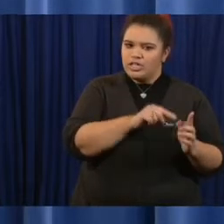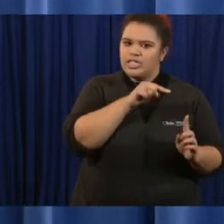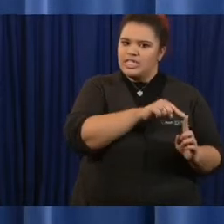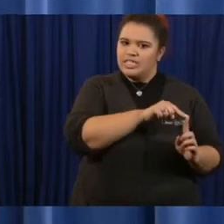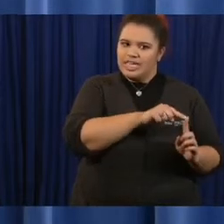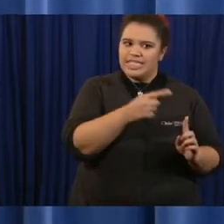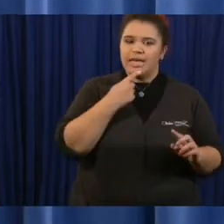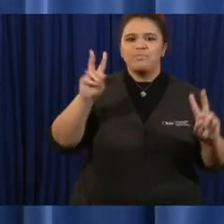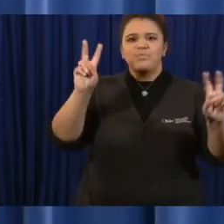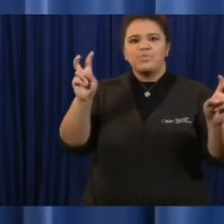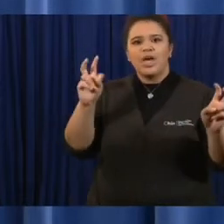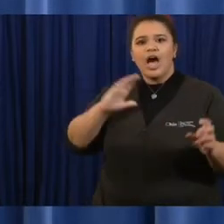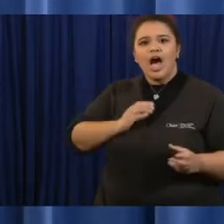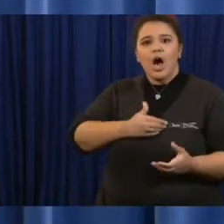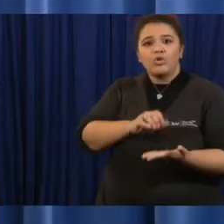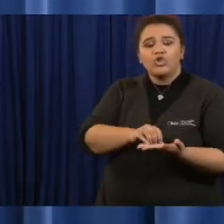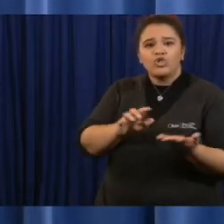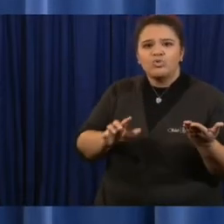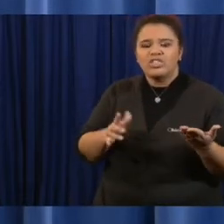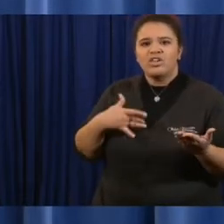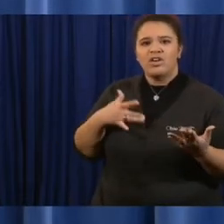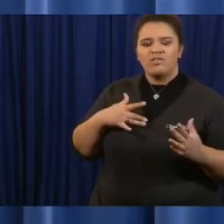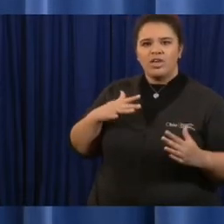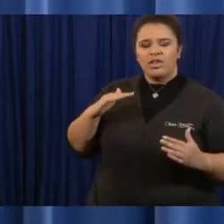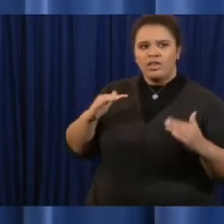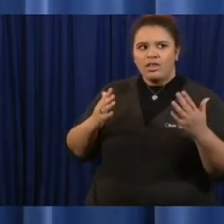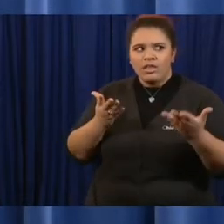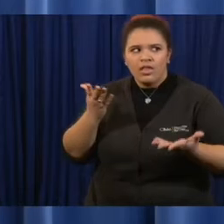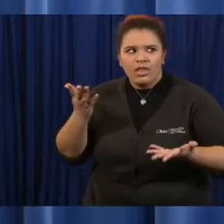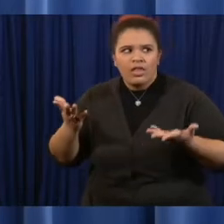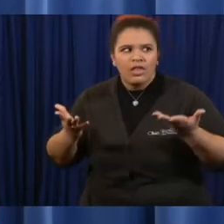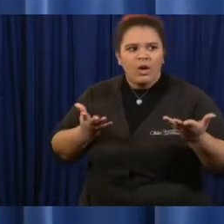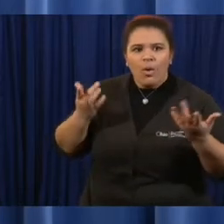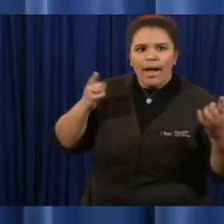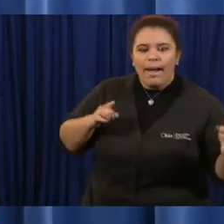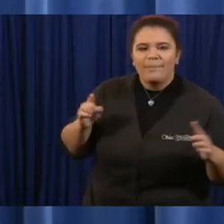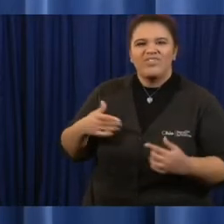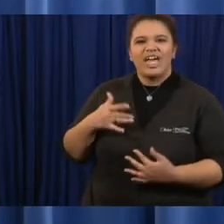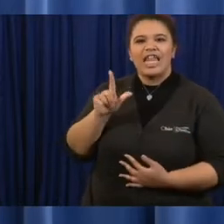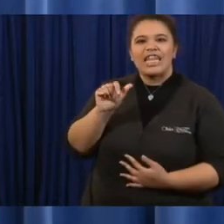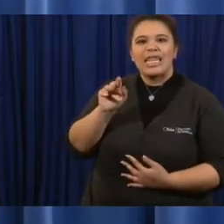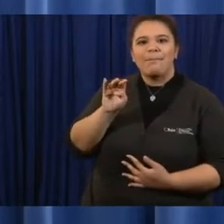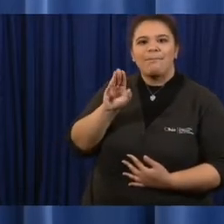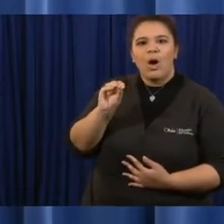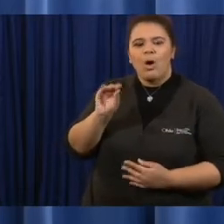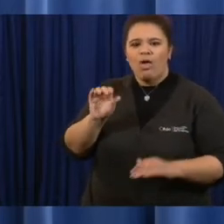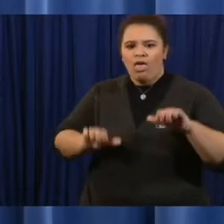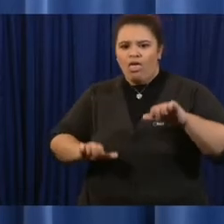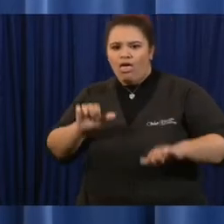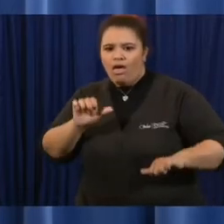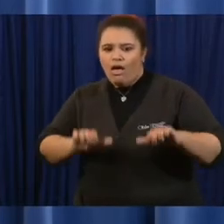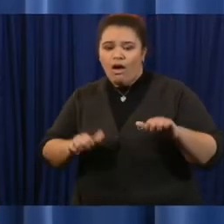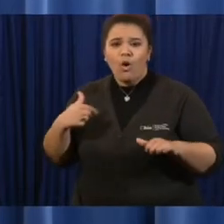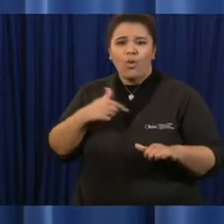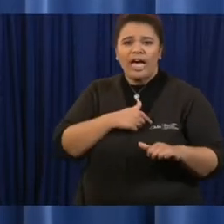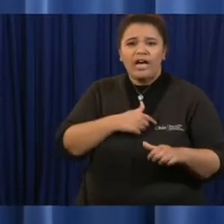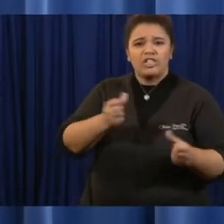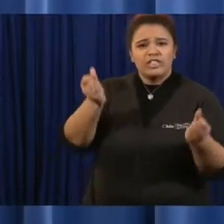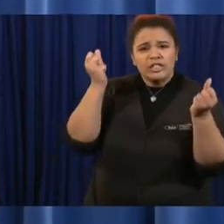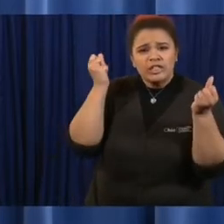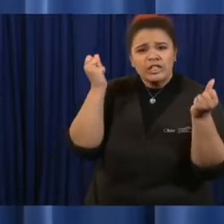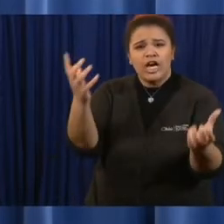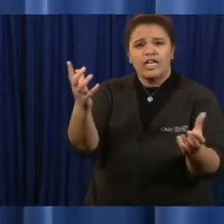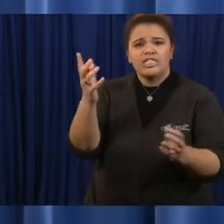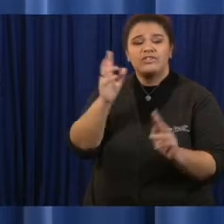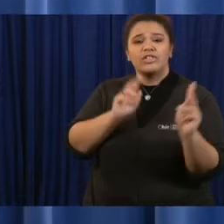their futures. What words of encouragement do you have for the thousands of high school graduating seniors who are missing out on traditional rites